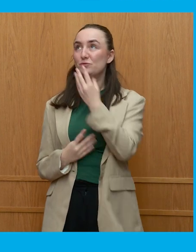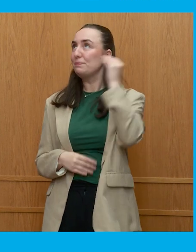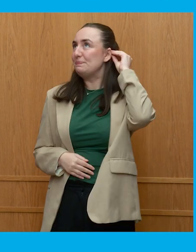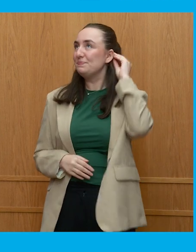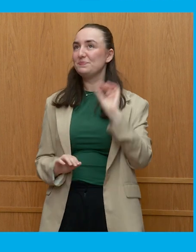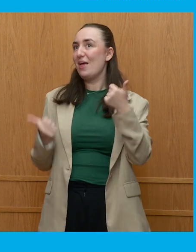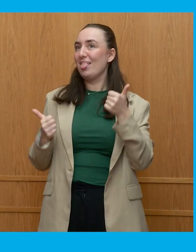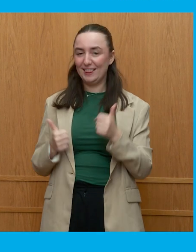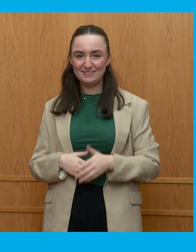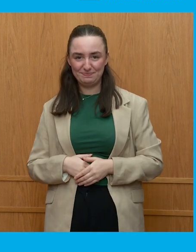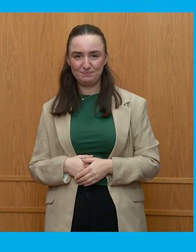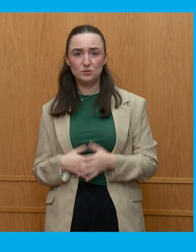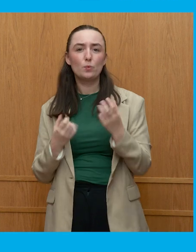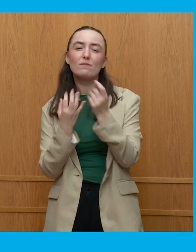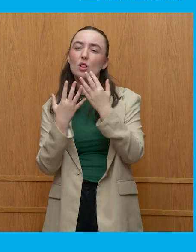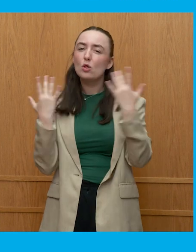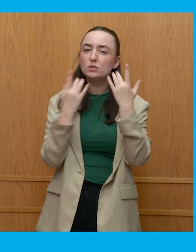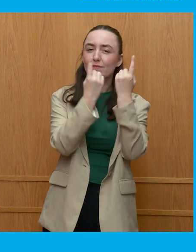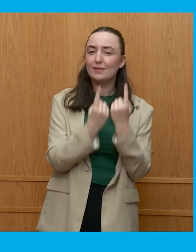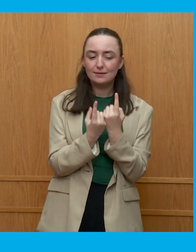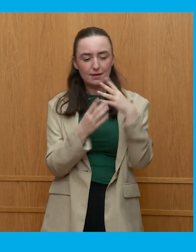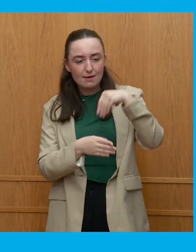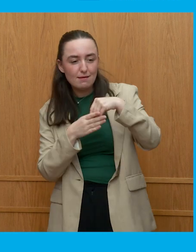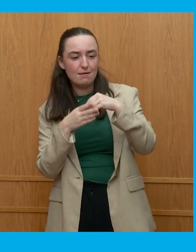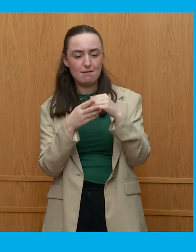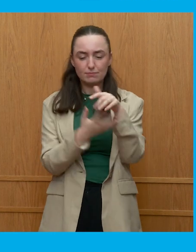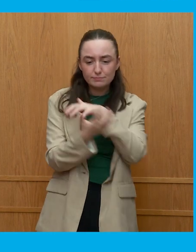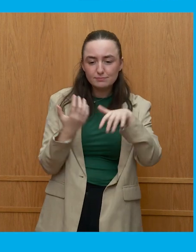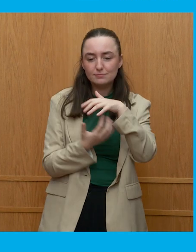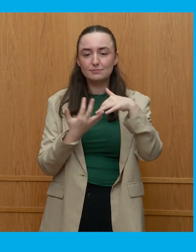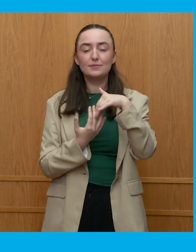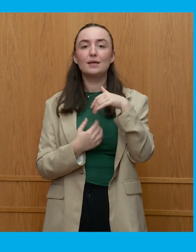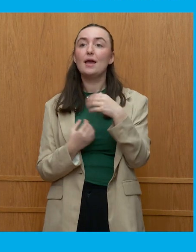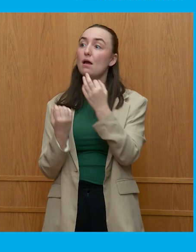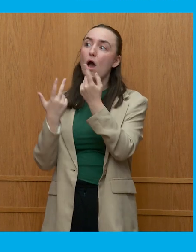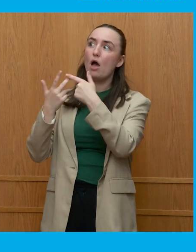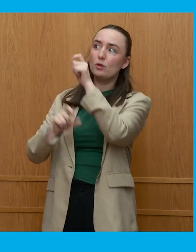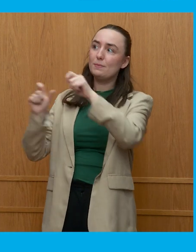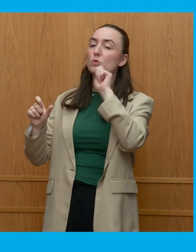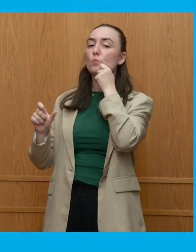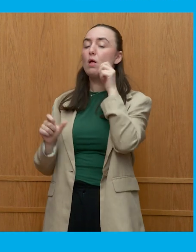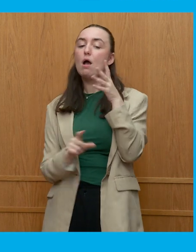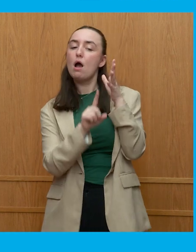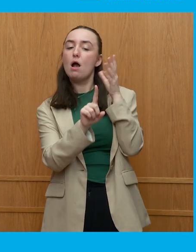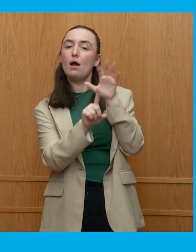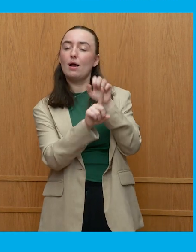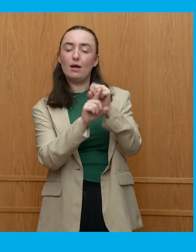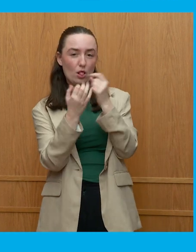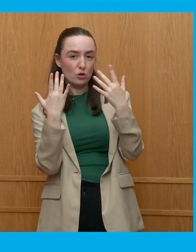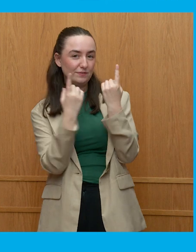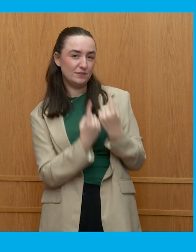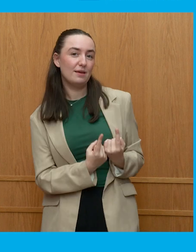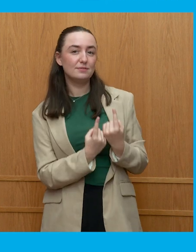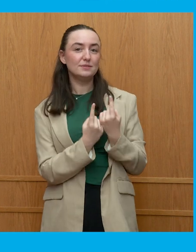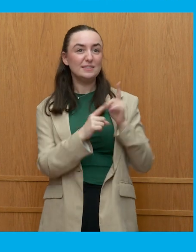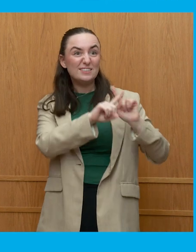but there's multiple ingredients, and different people can taste different notes, different things. So I don't know if that answers